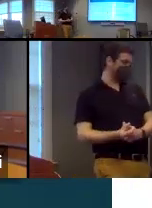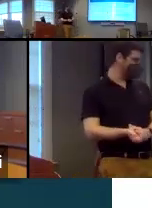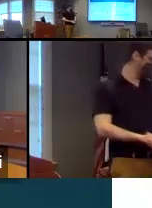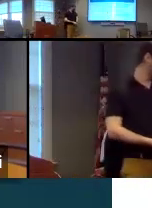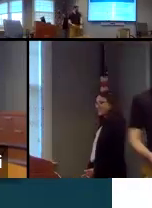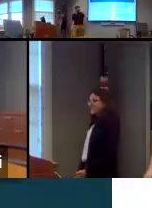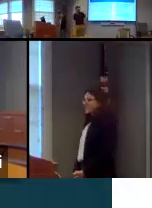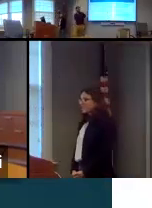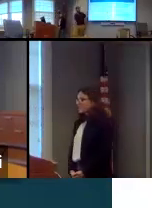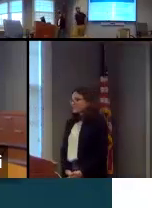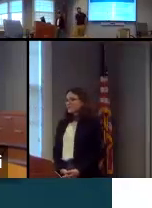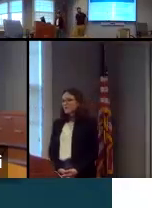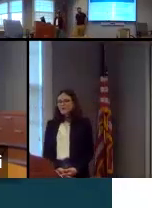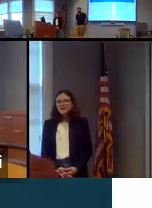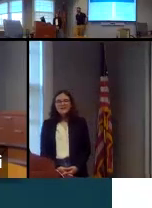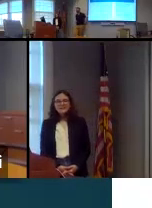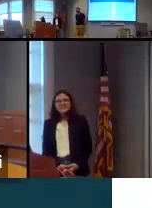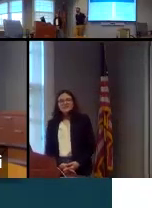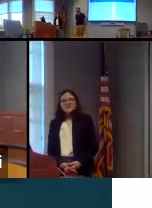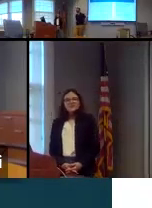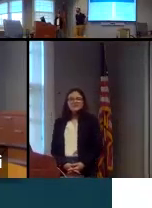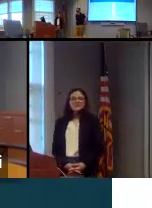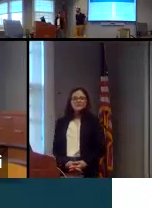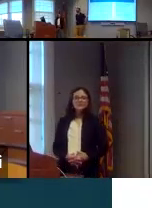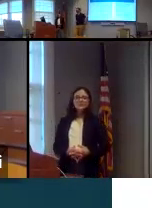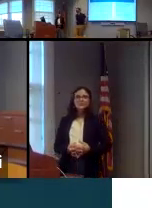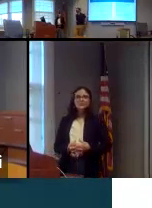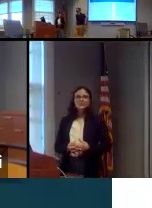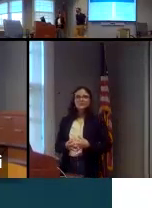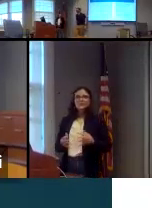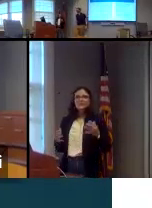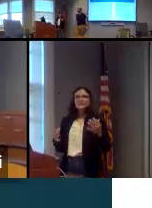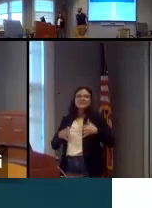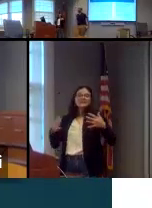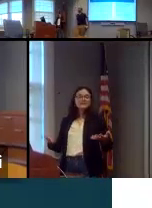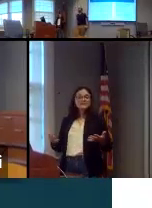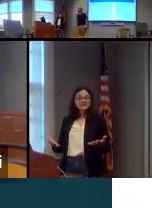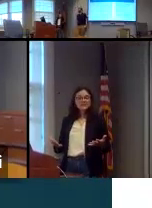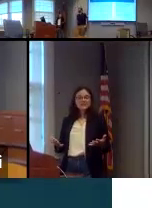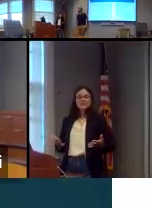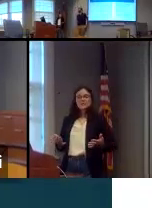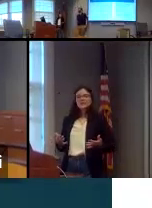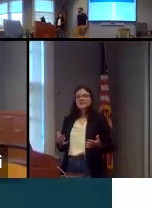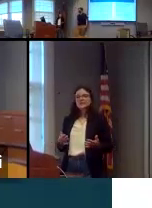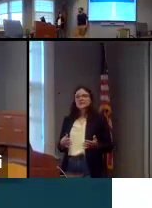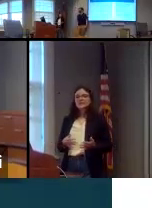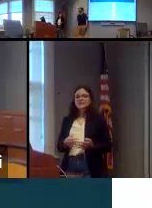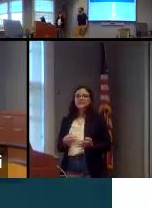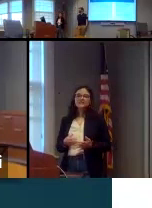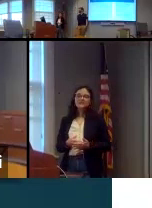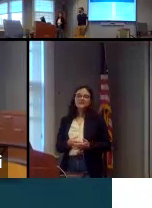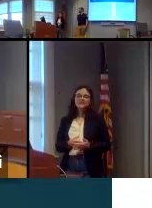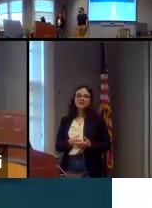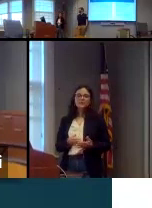Andy, back to you. So for this project, in order to even attempt this, we needed to do